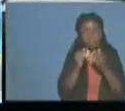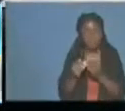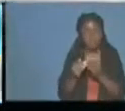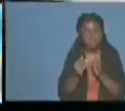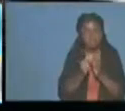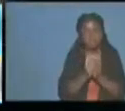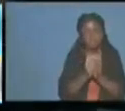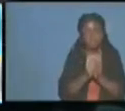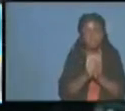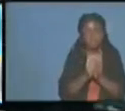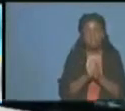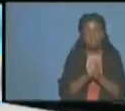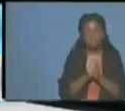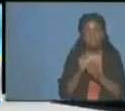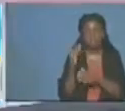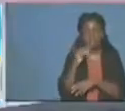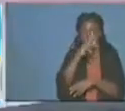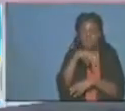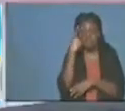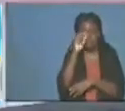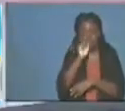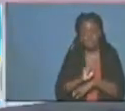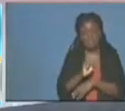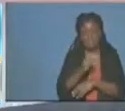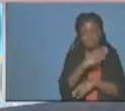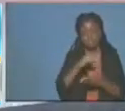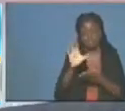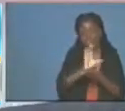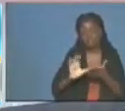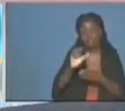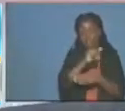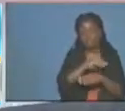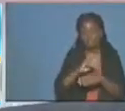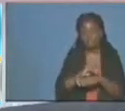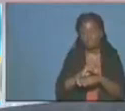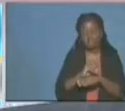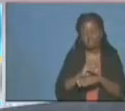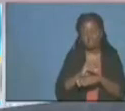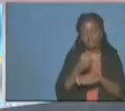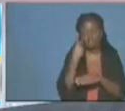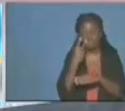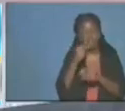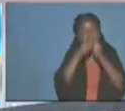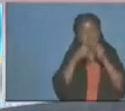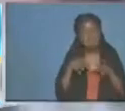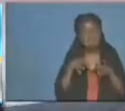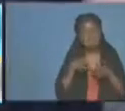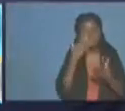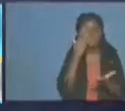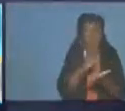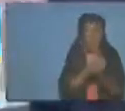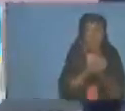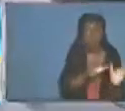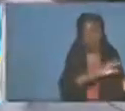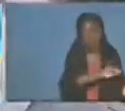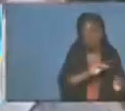on January 10th. Member of Parliament for South and Central Abaco, John Pinder, sees it as a blessing that the injunction was lifted, particularly